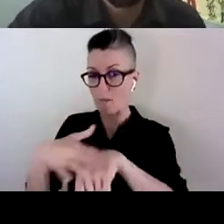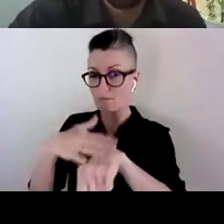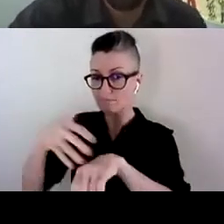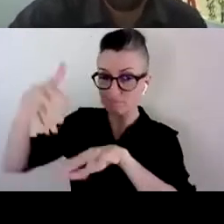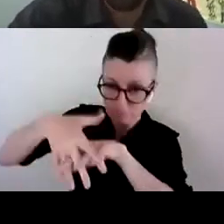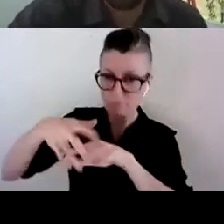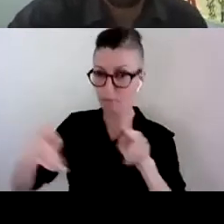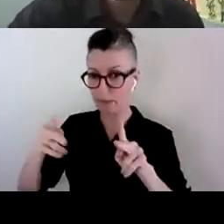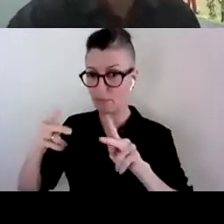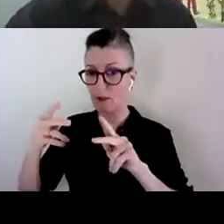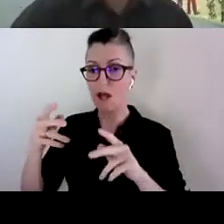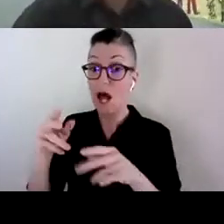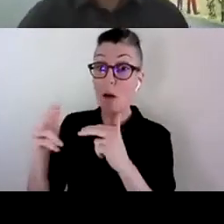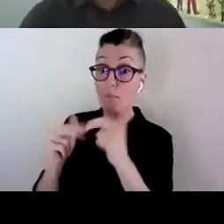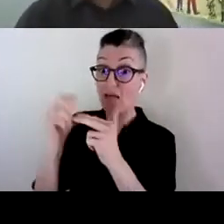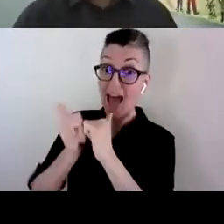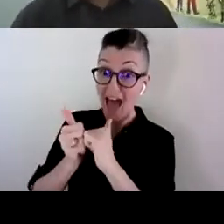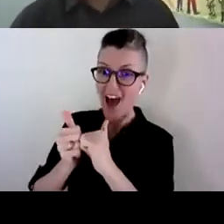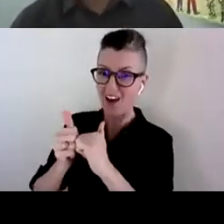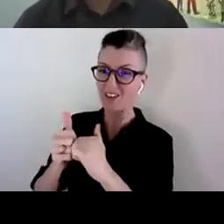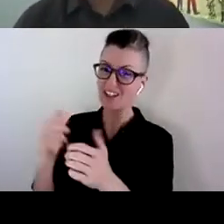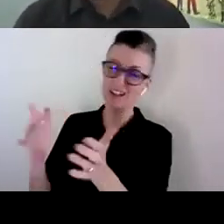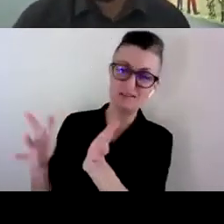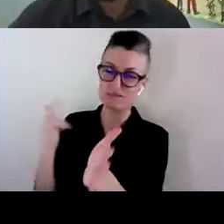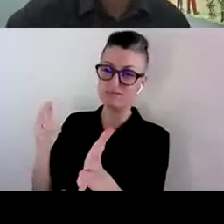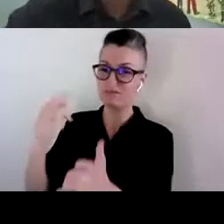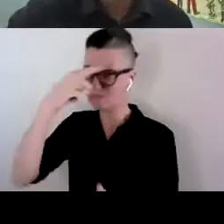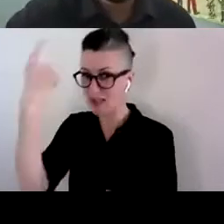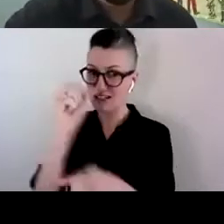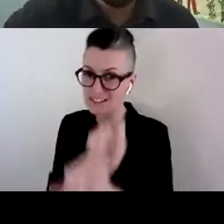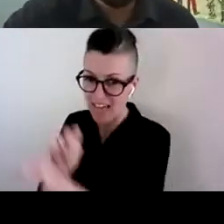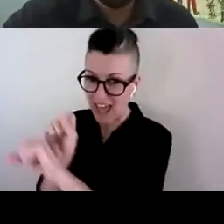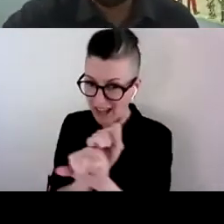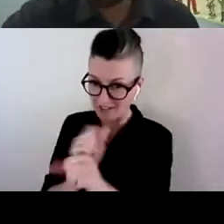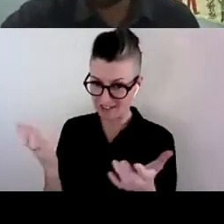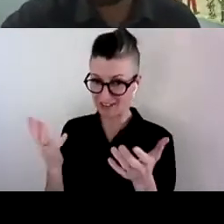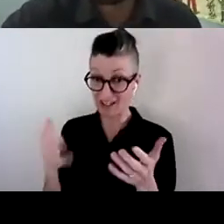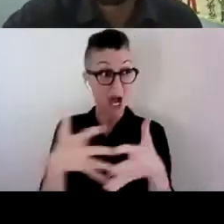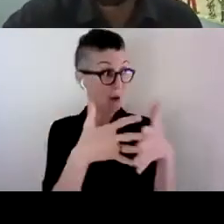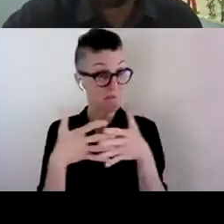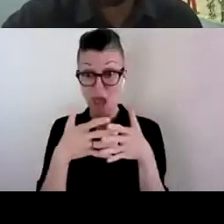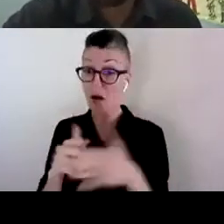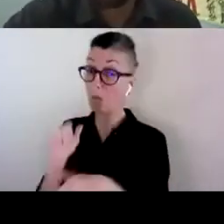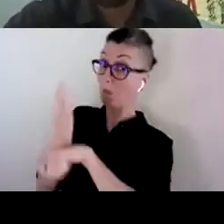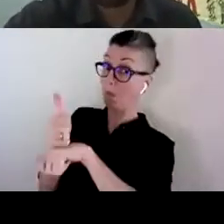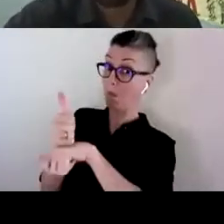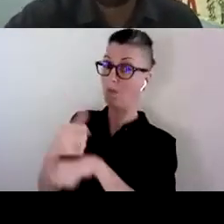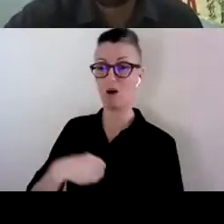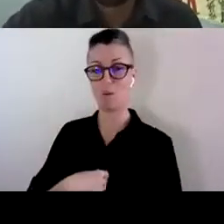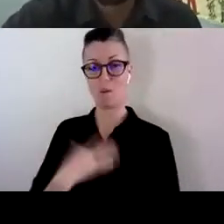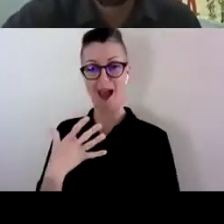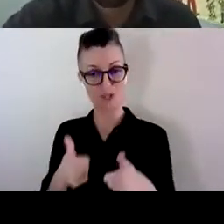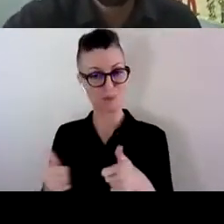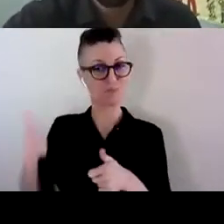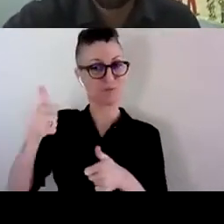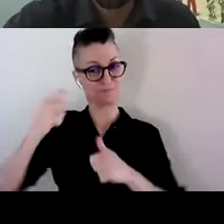people. This country was founded on the myth of white supremacy. So it's not surprising that the institutions in